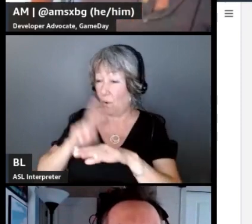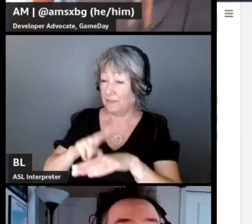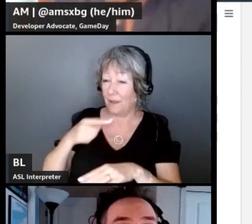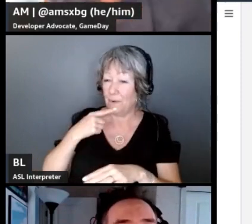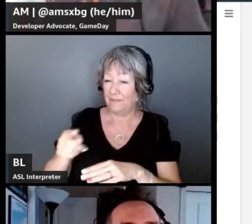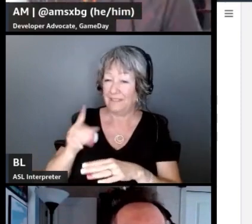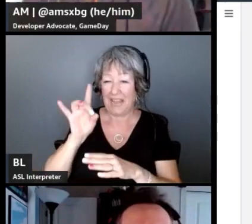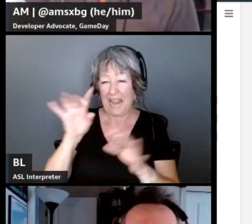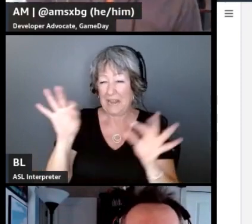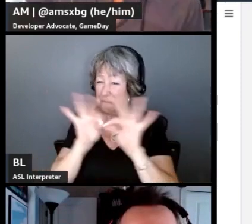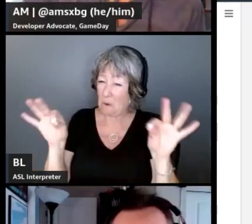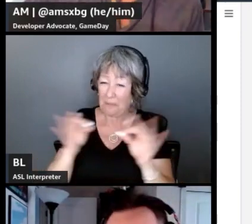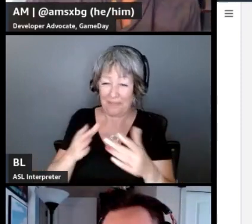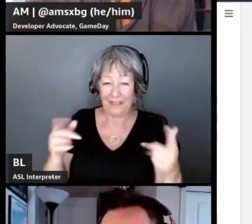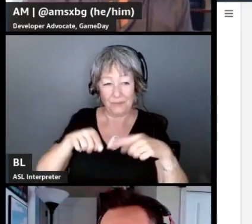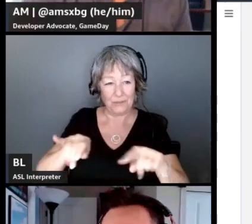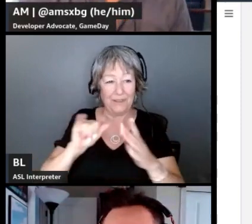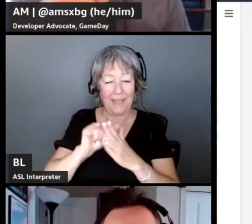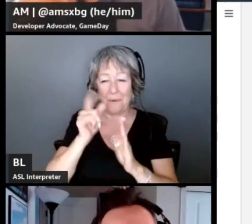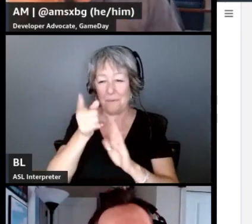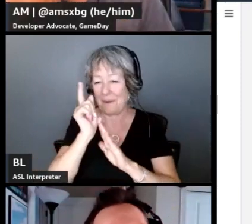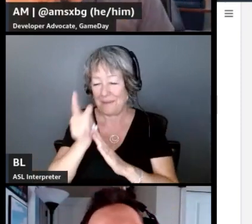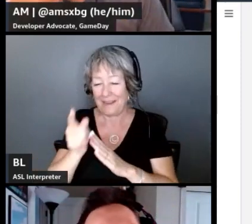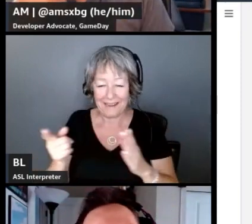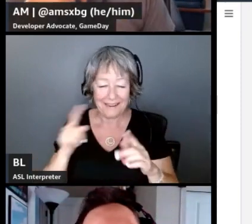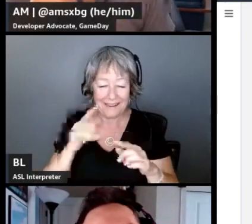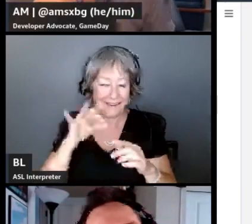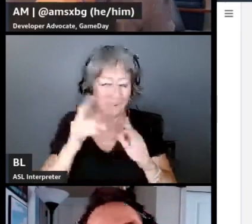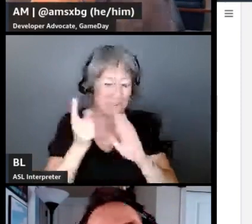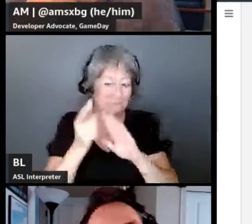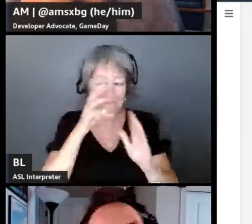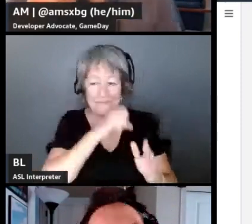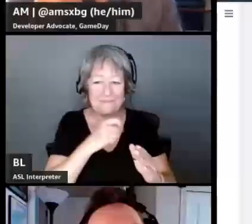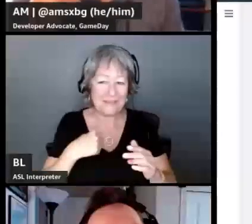minute. Yeah, right. Yeah. So